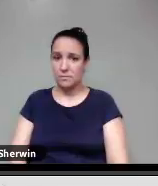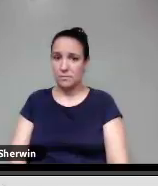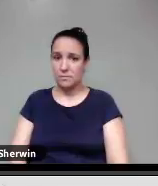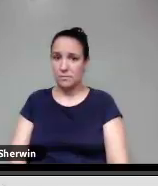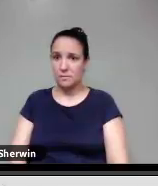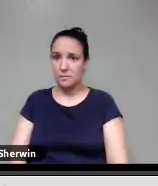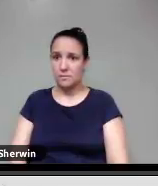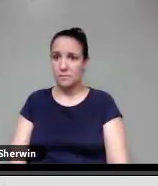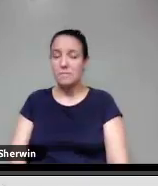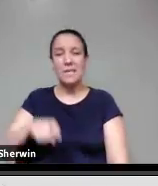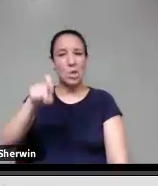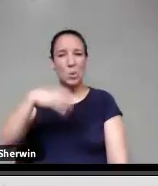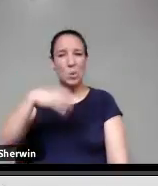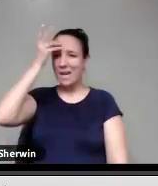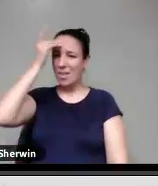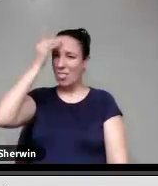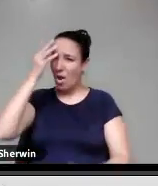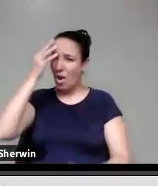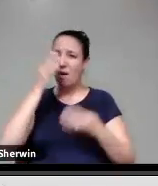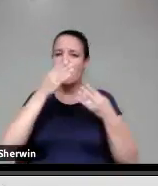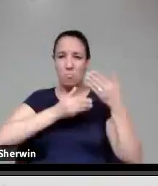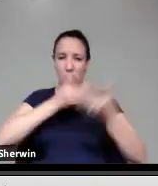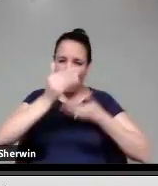take some thought and preparation.